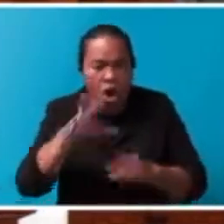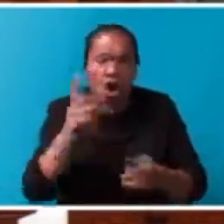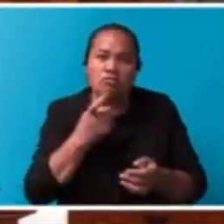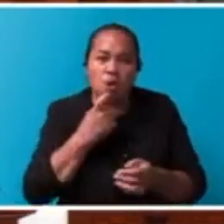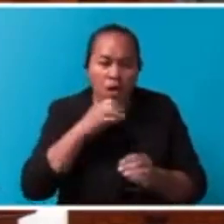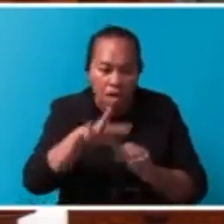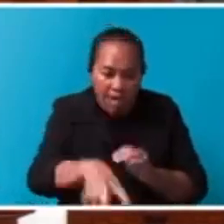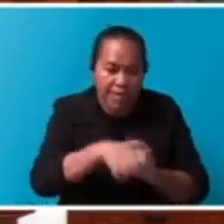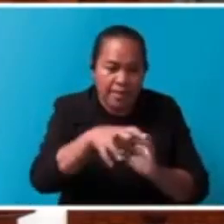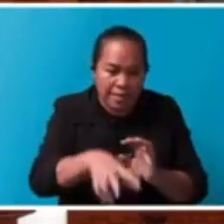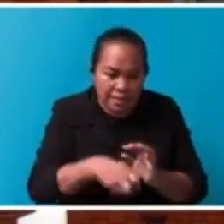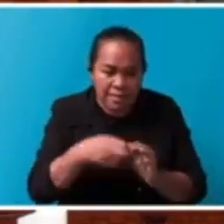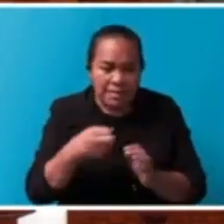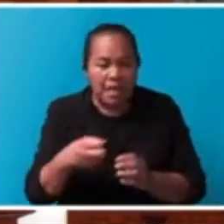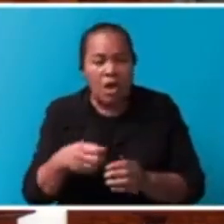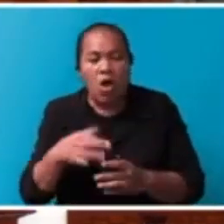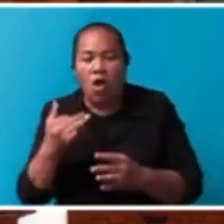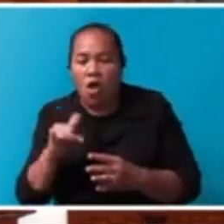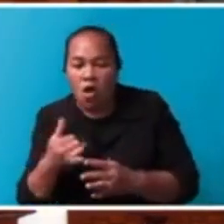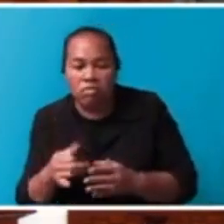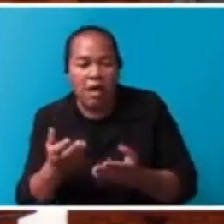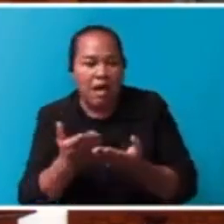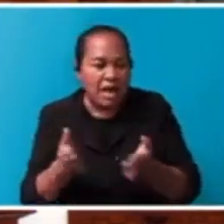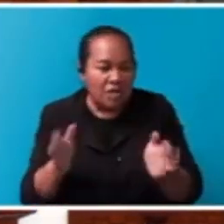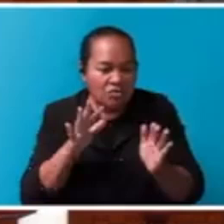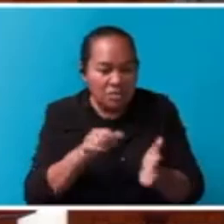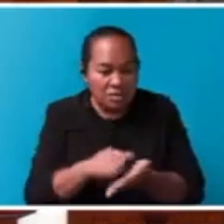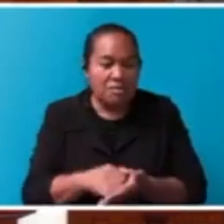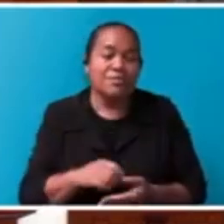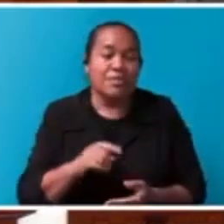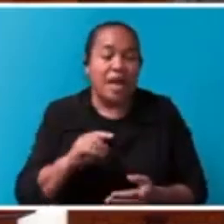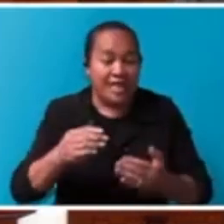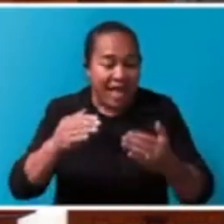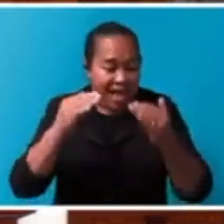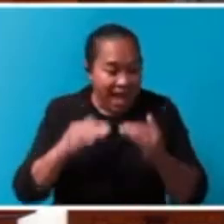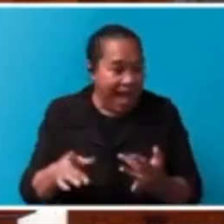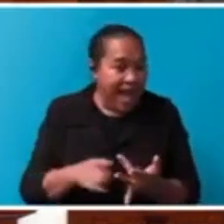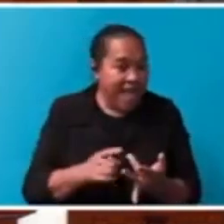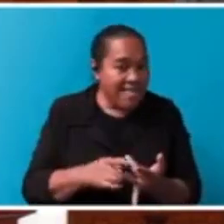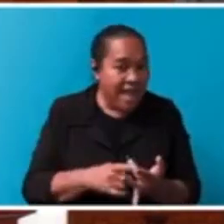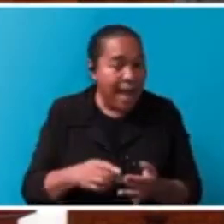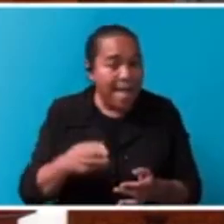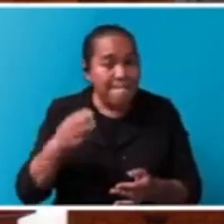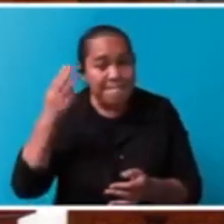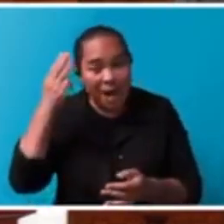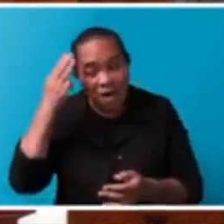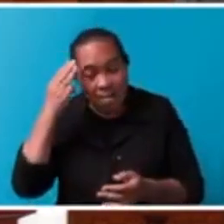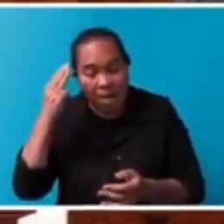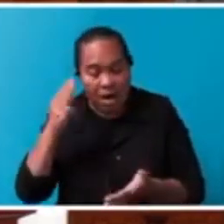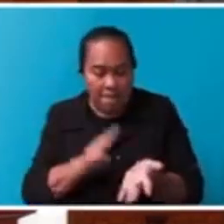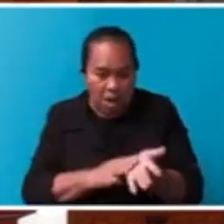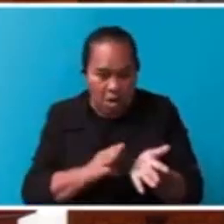and cartage operations. The Marama Finance especially targets women,